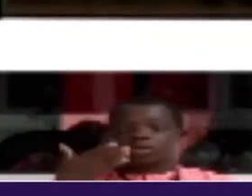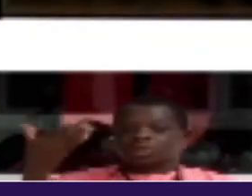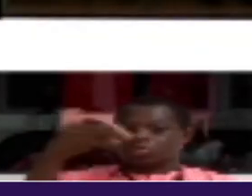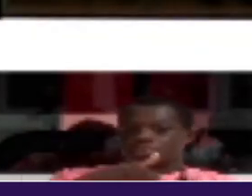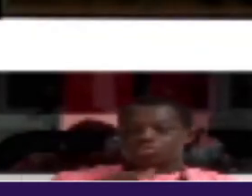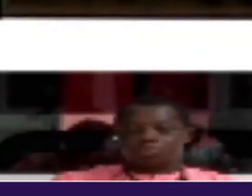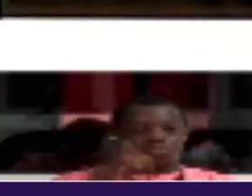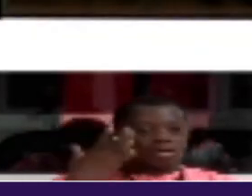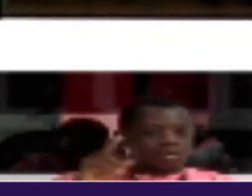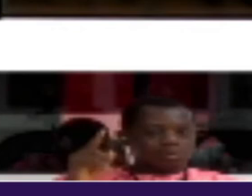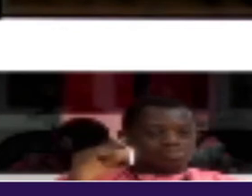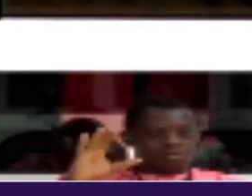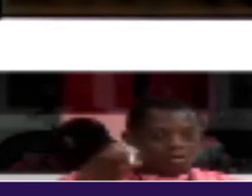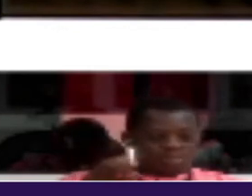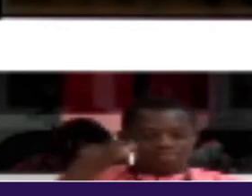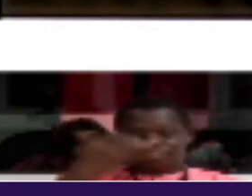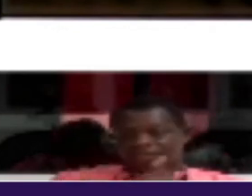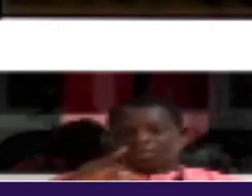with the man.